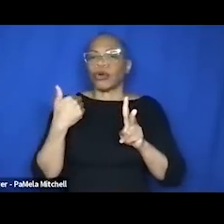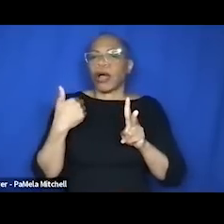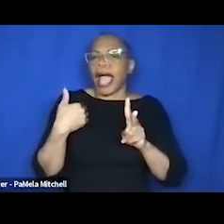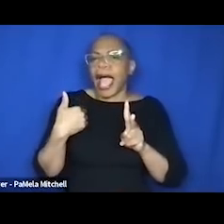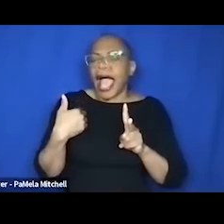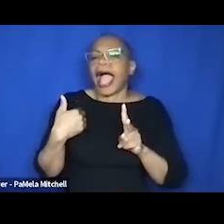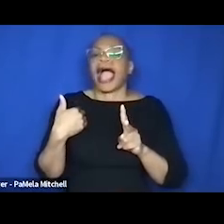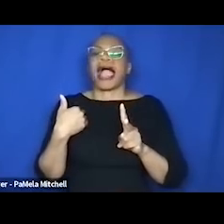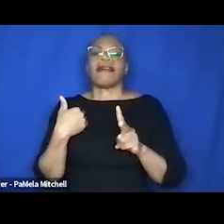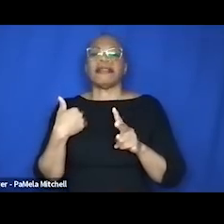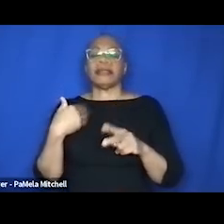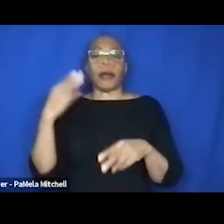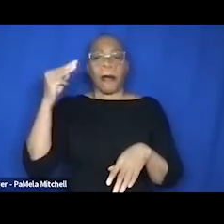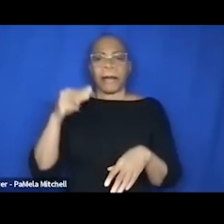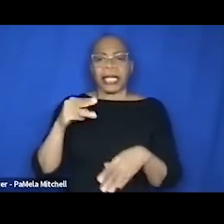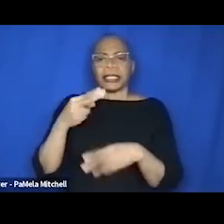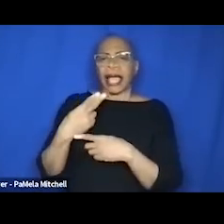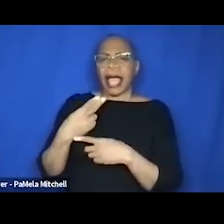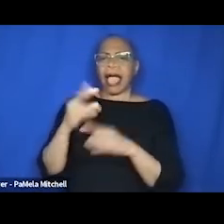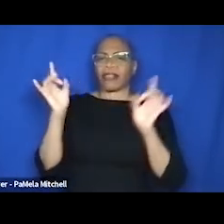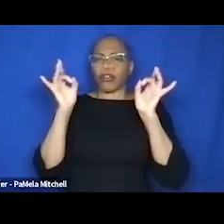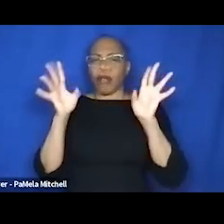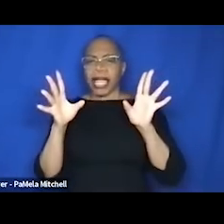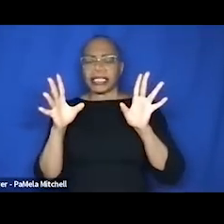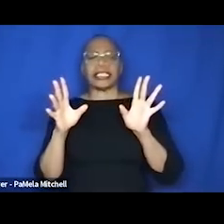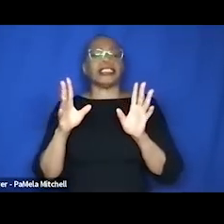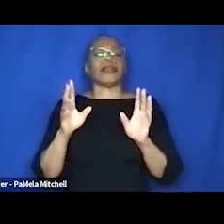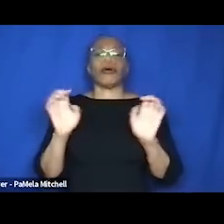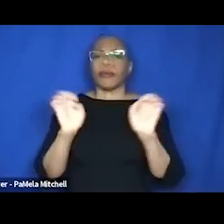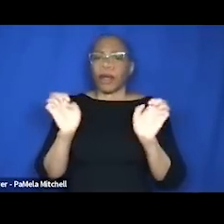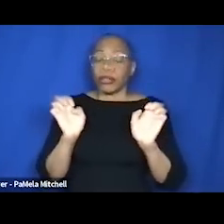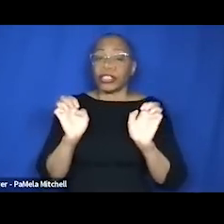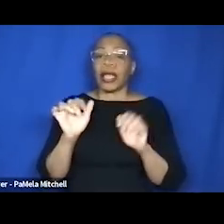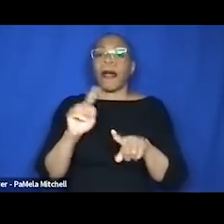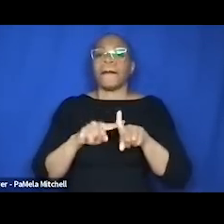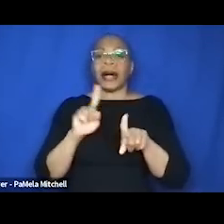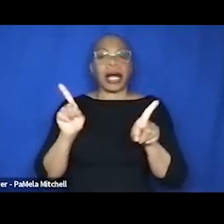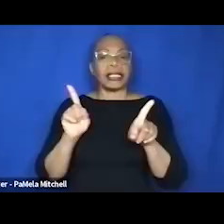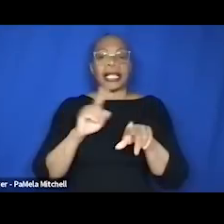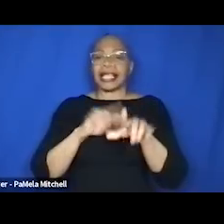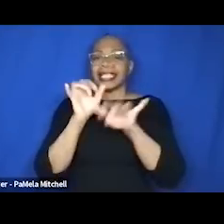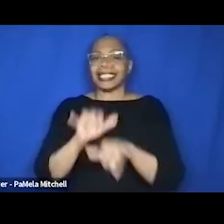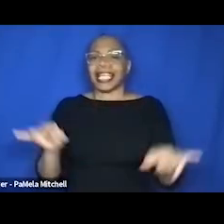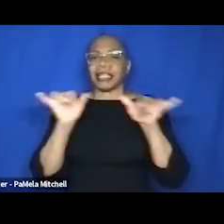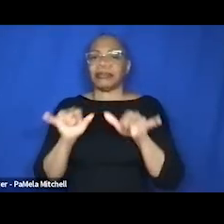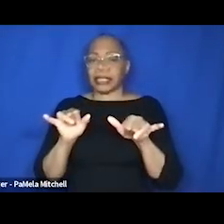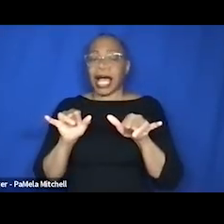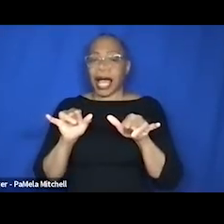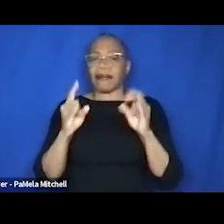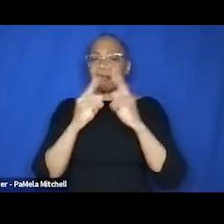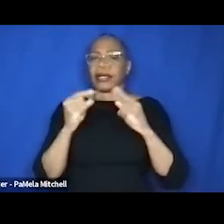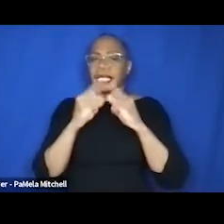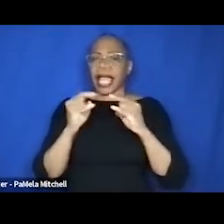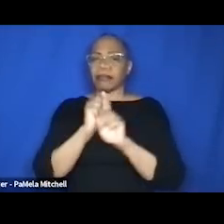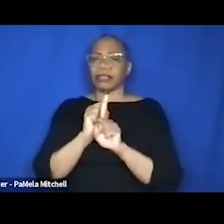physical emergency. But at the same time, we know that being unsheltered also exposes people to the potential for violence,